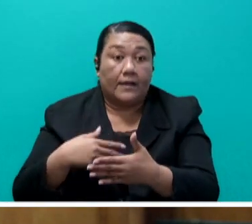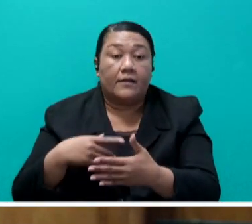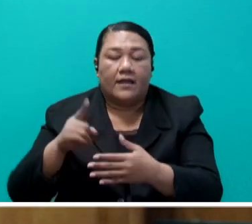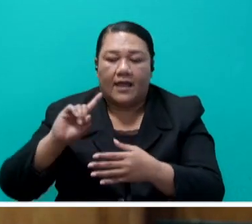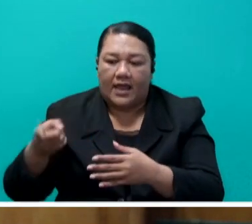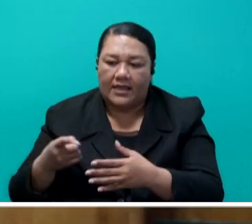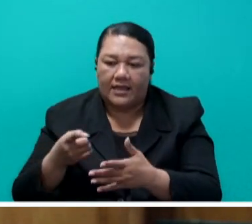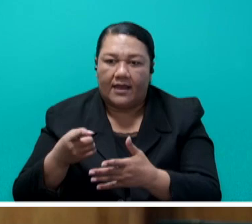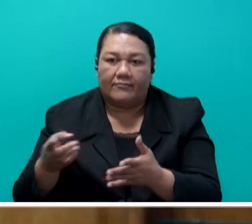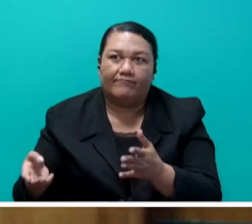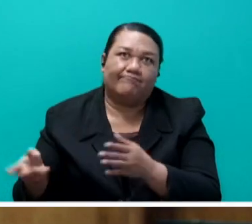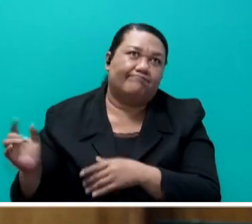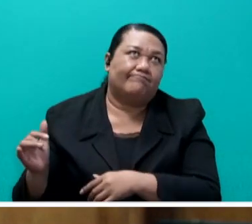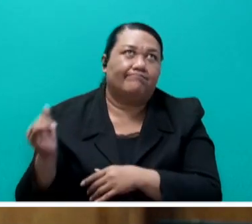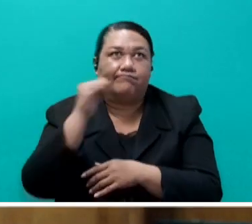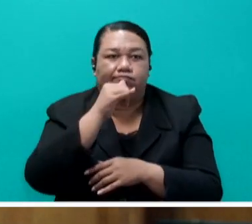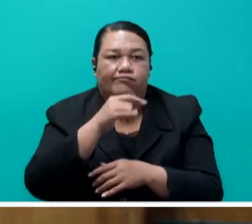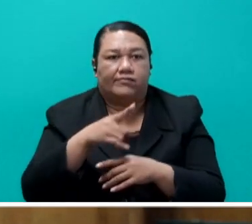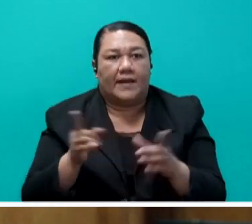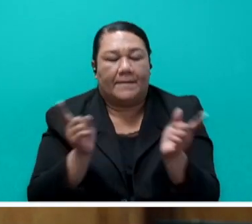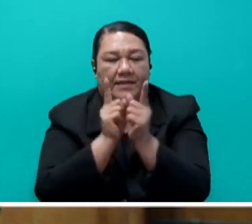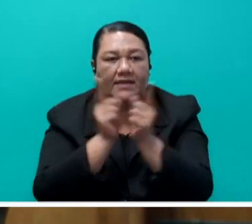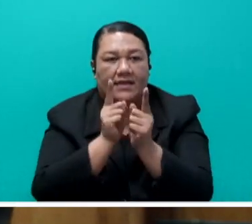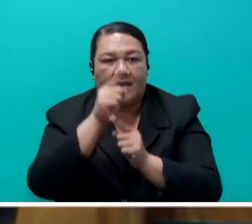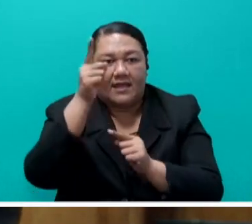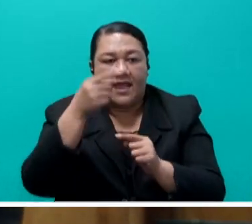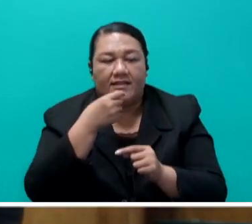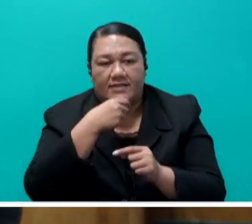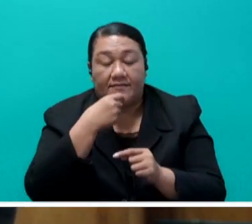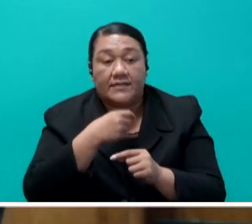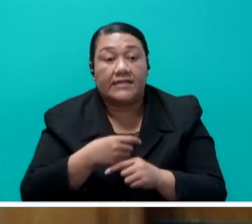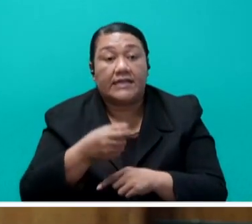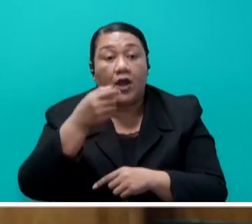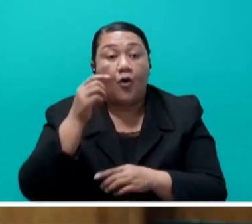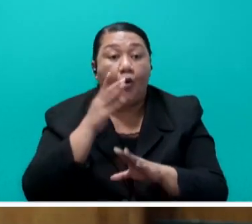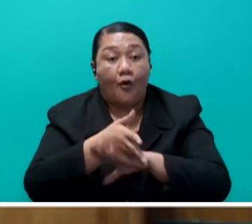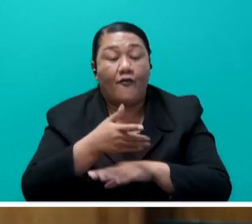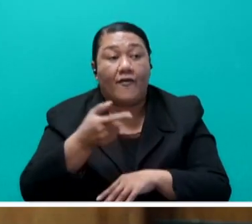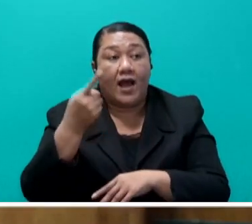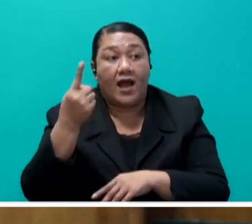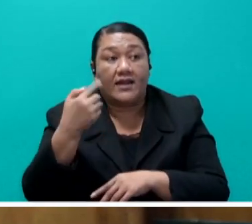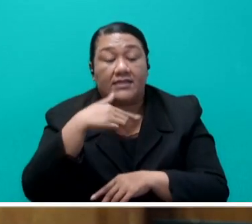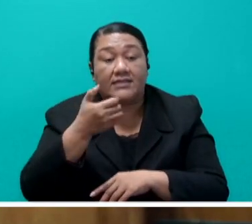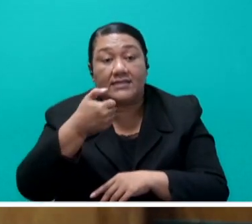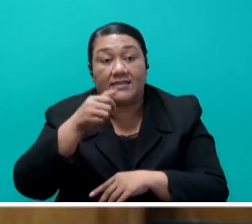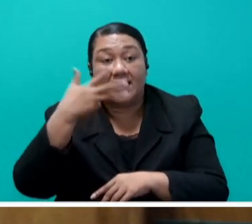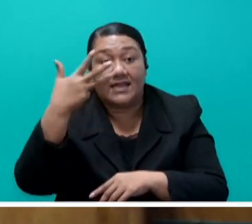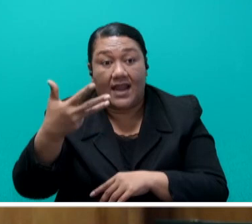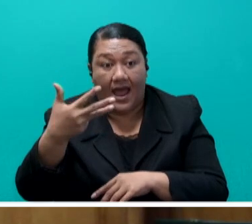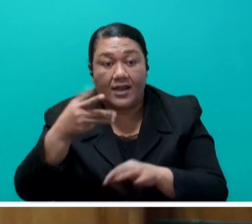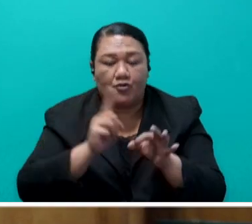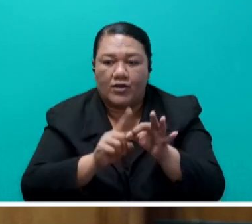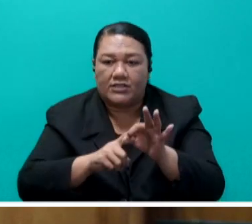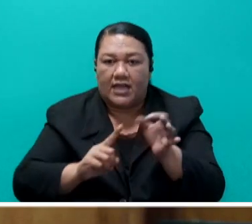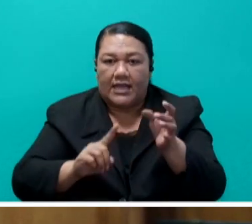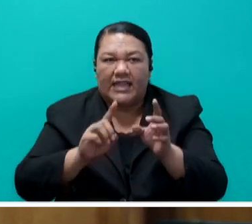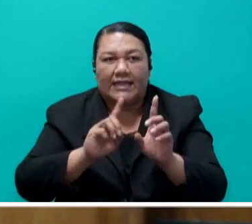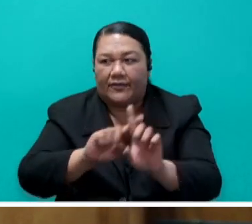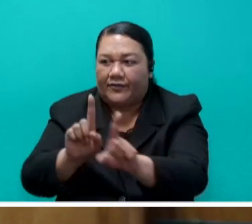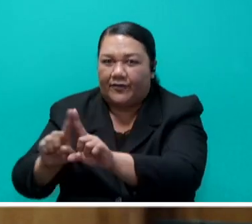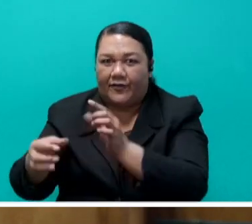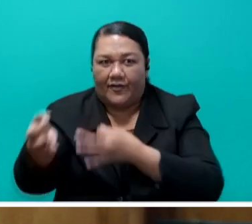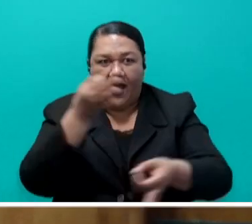July. Fiji received over 169 written advance questions from various WTO